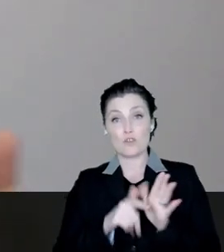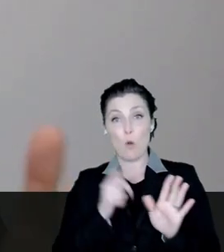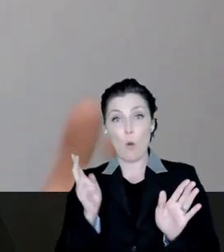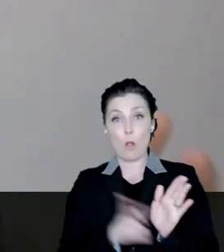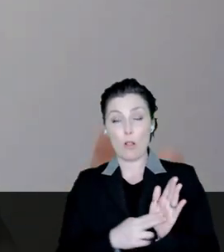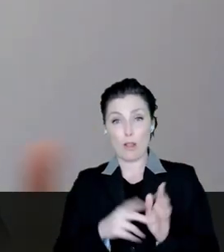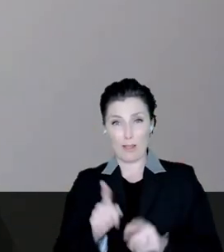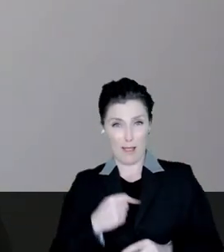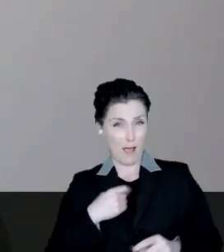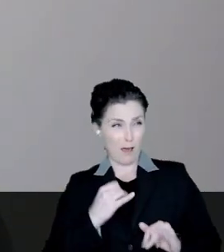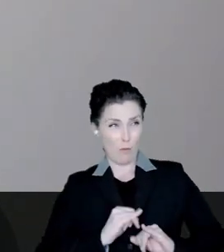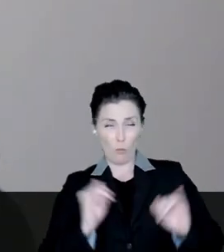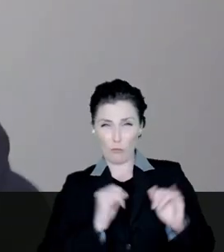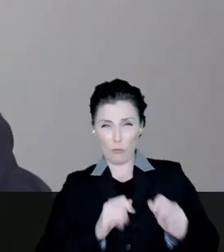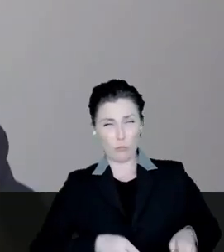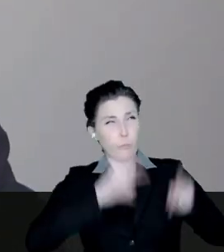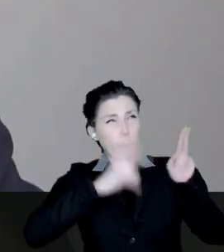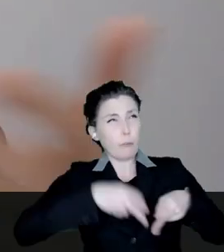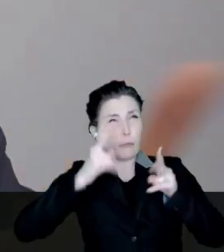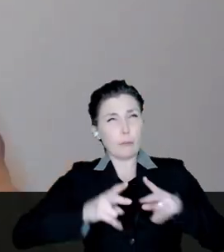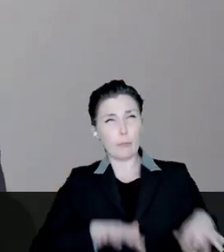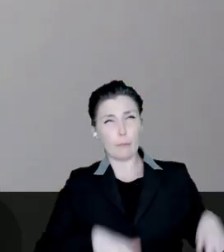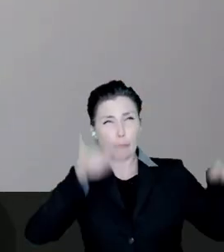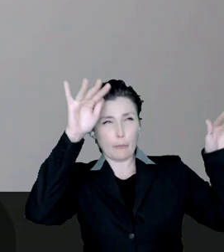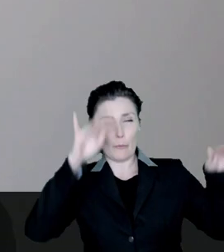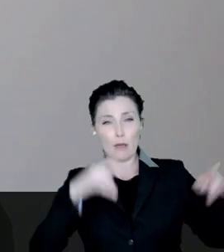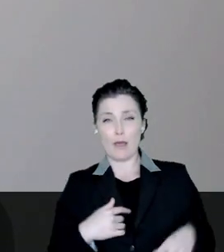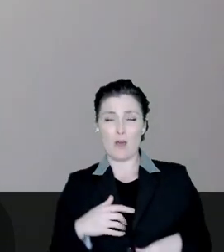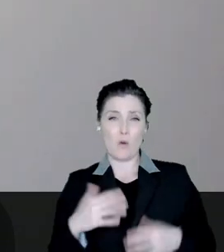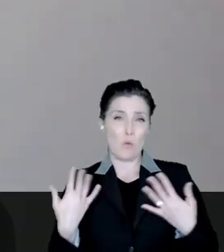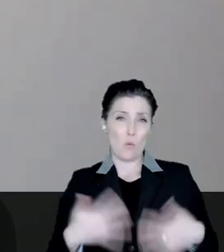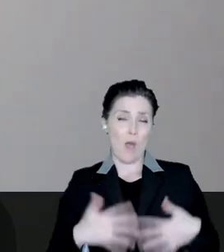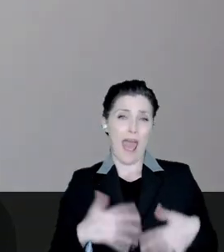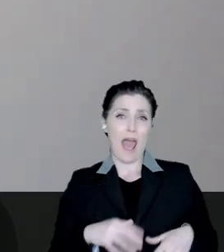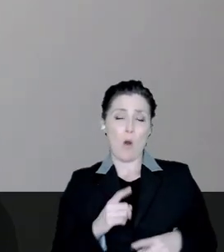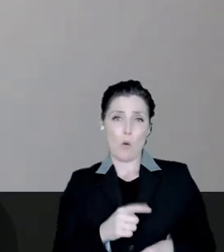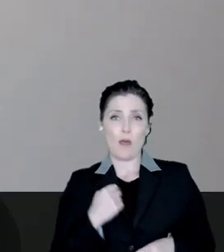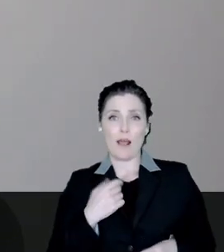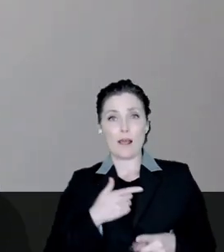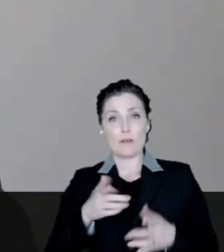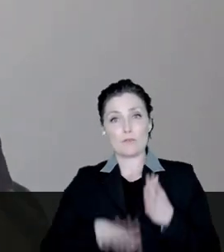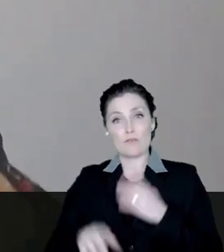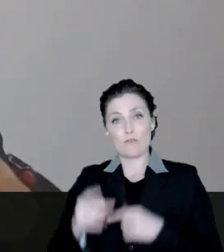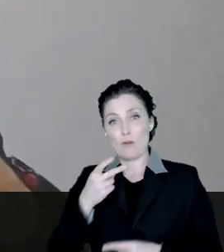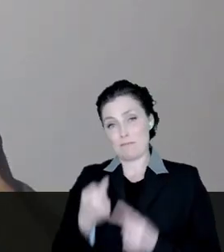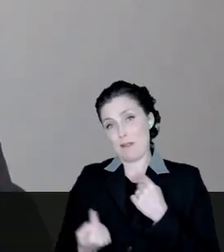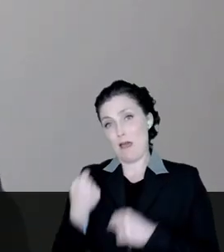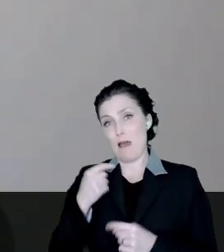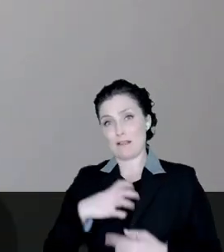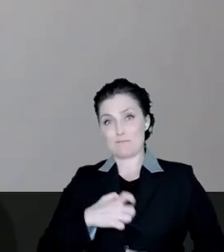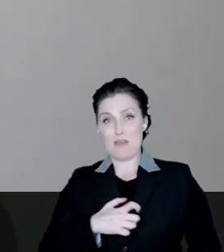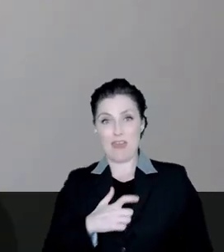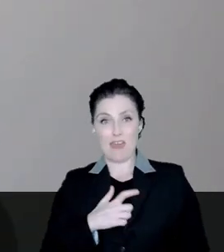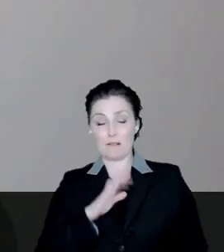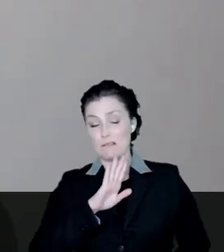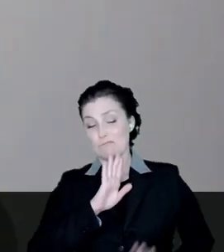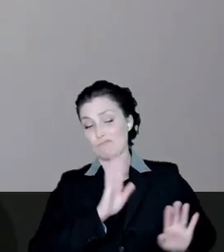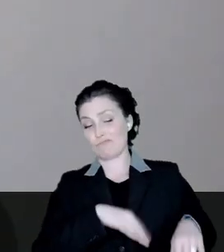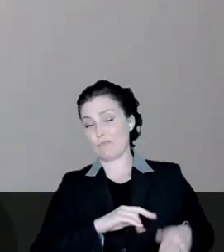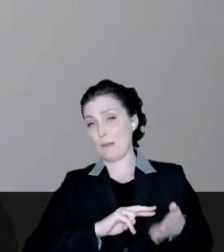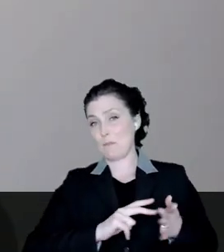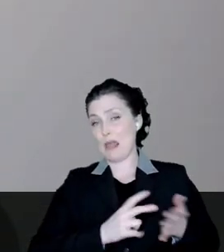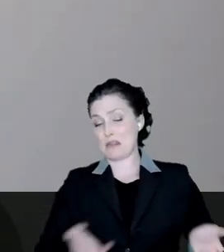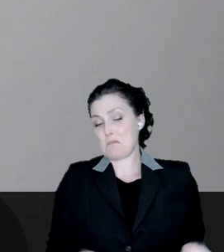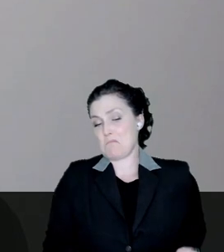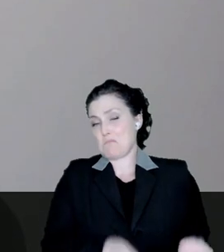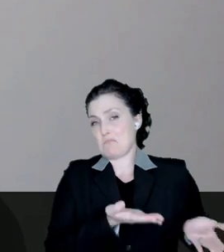is the consequence of a laissez-faire approach towards planning. In relation to the talk, Orpington